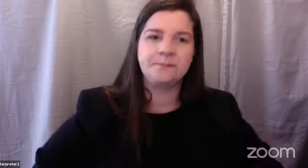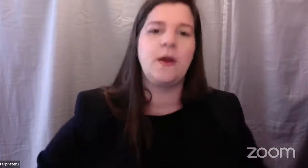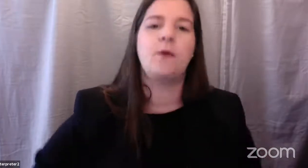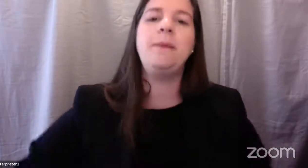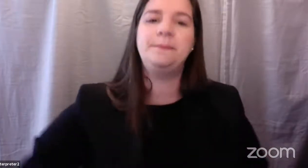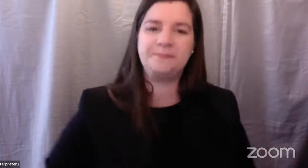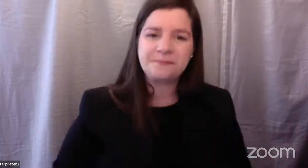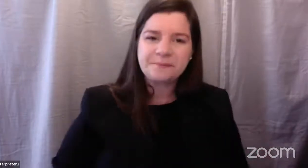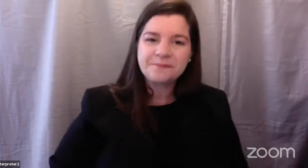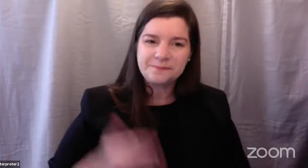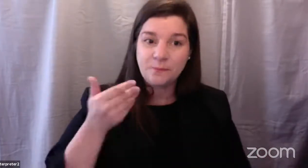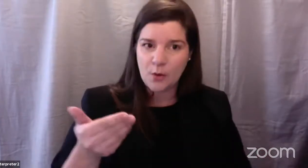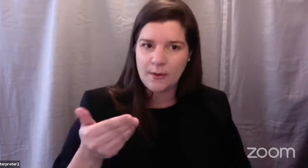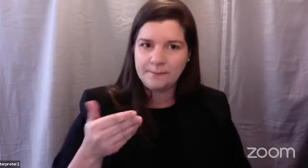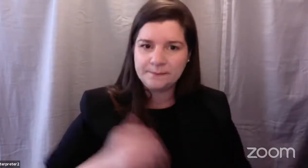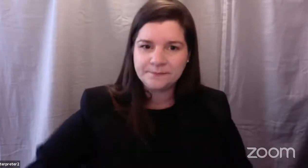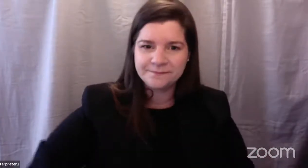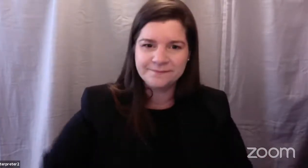Okay.